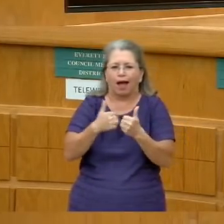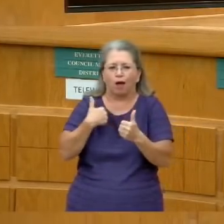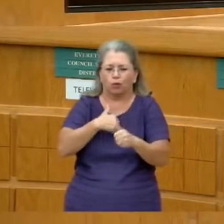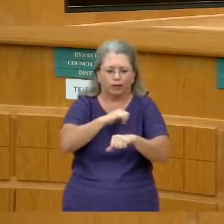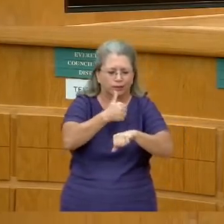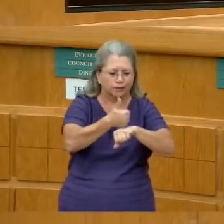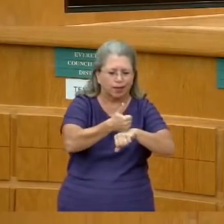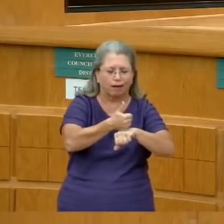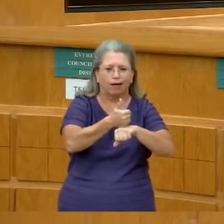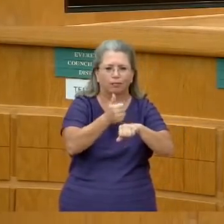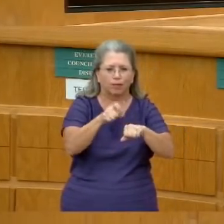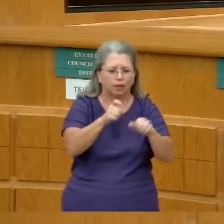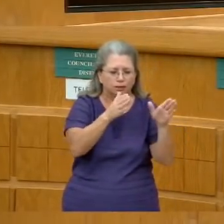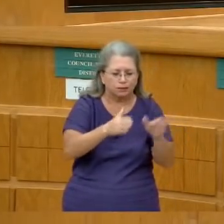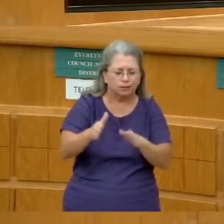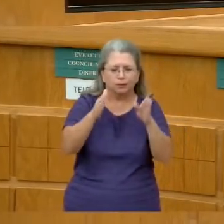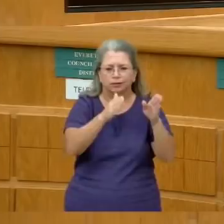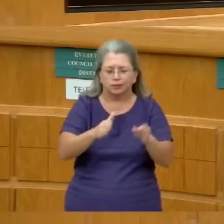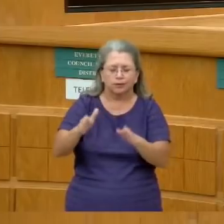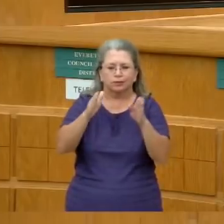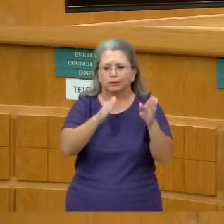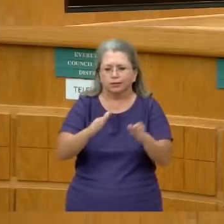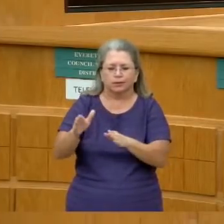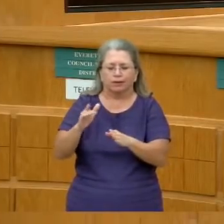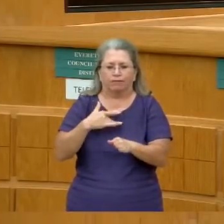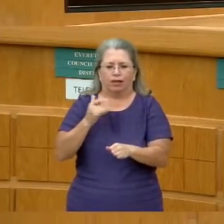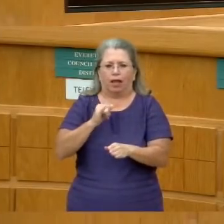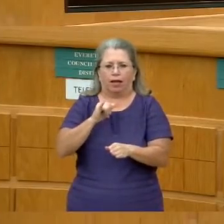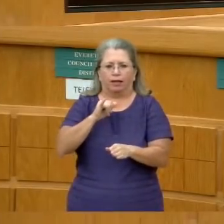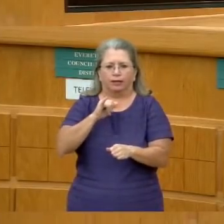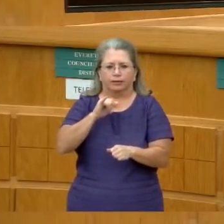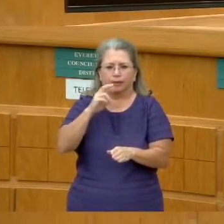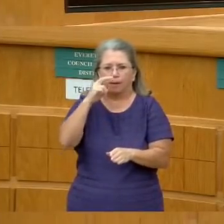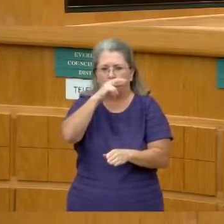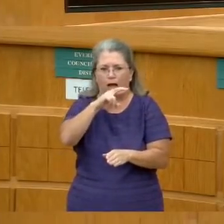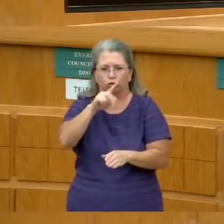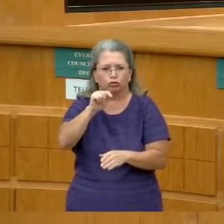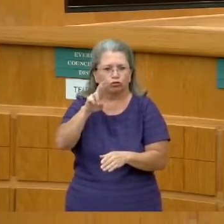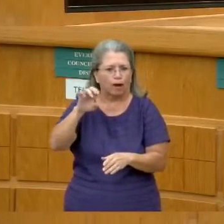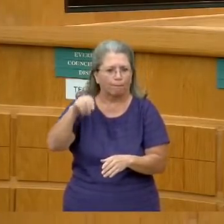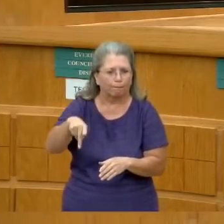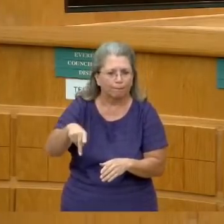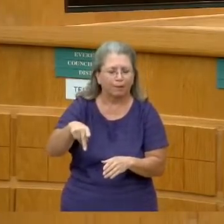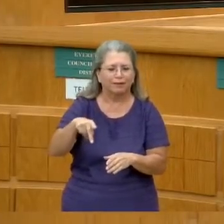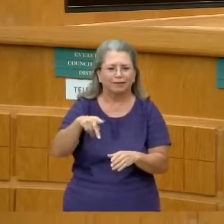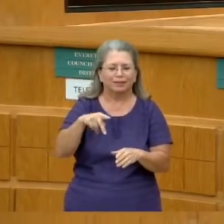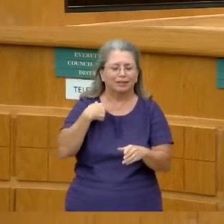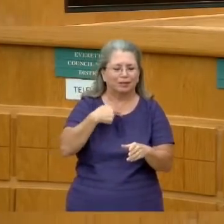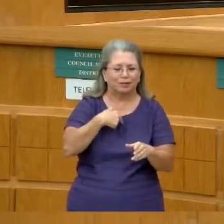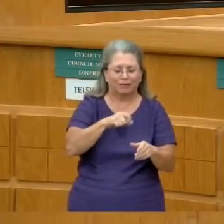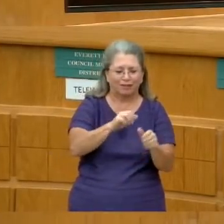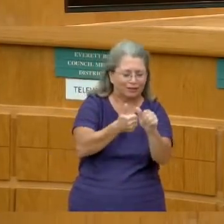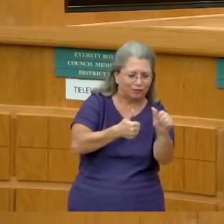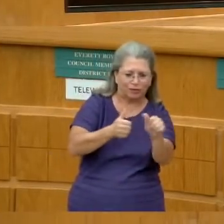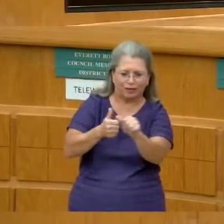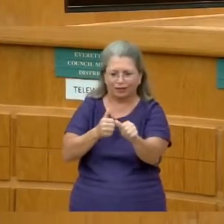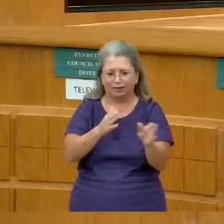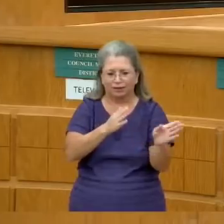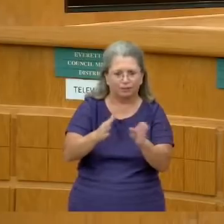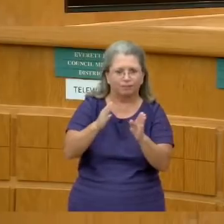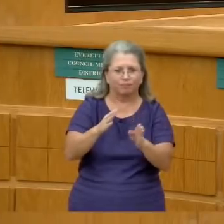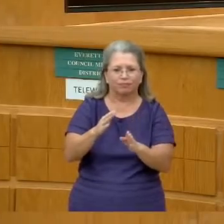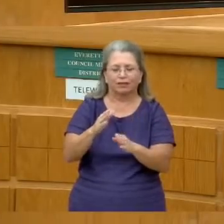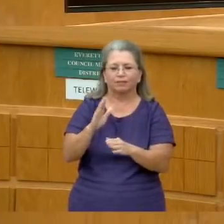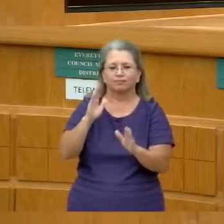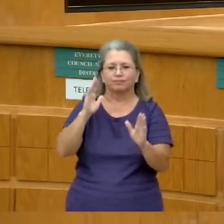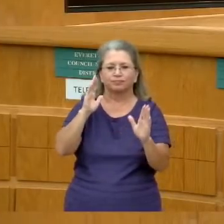so many mousetraps, so to speak, to avoid. And so I hope to bring a white